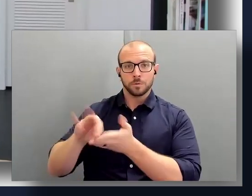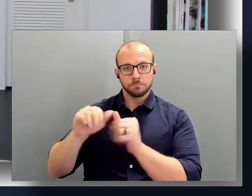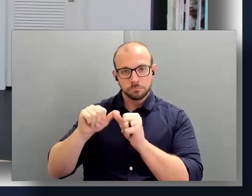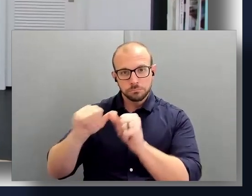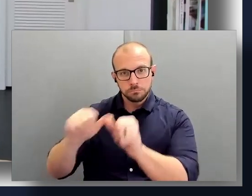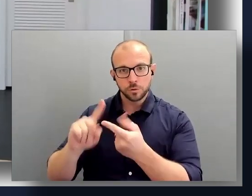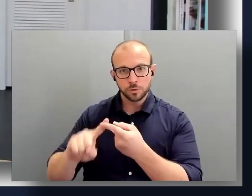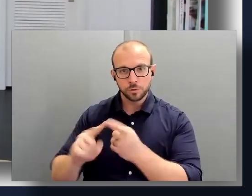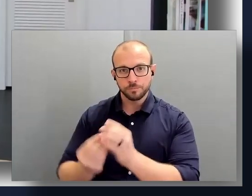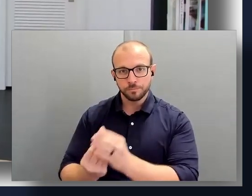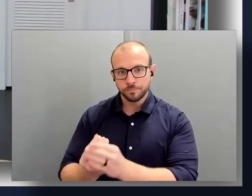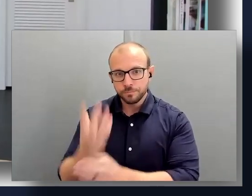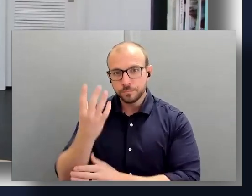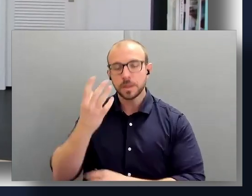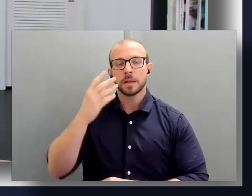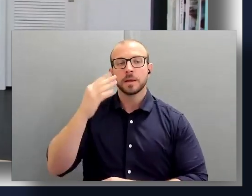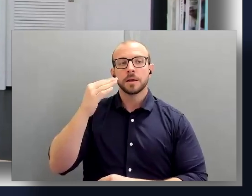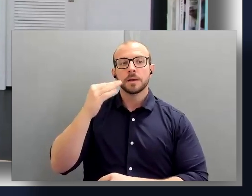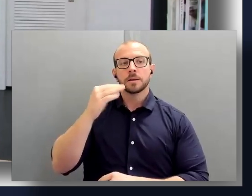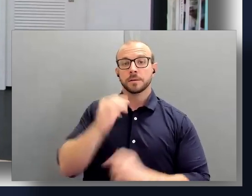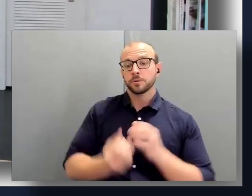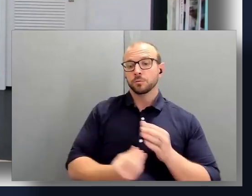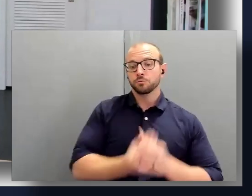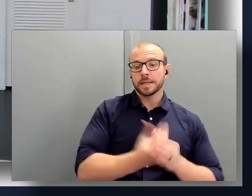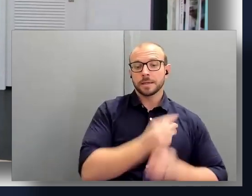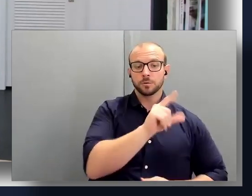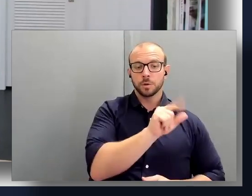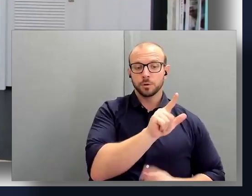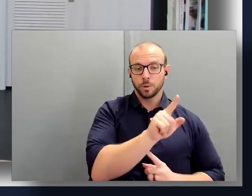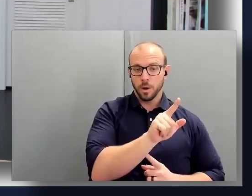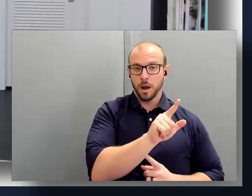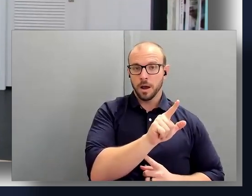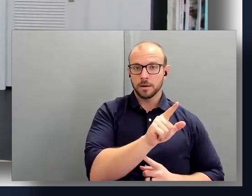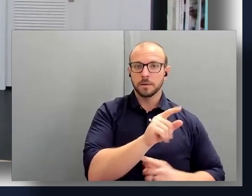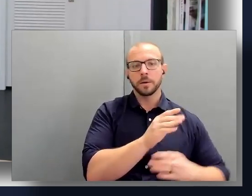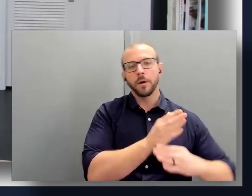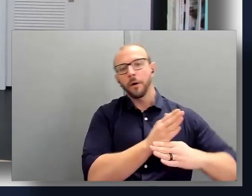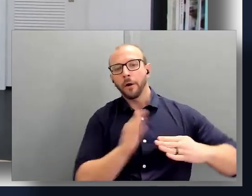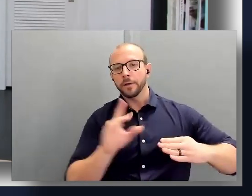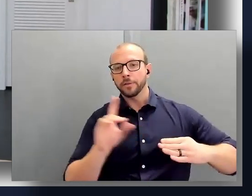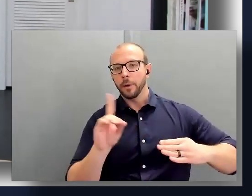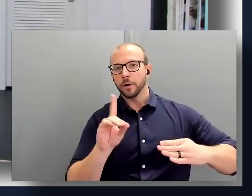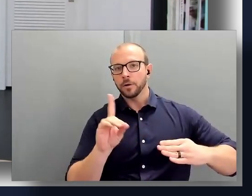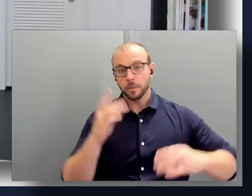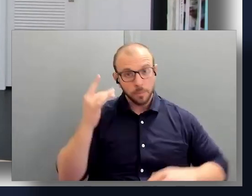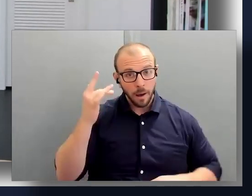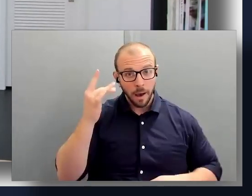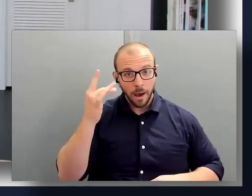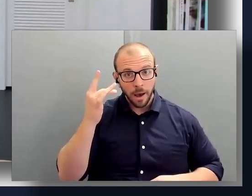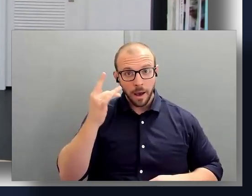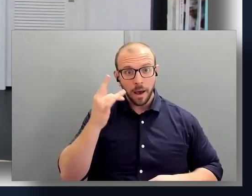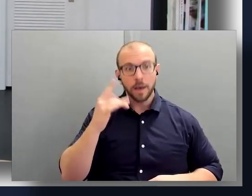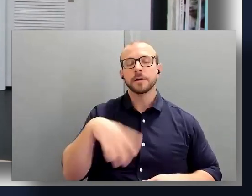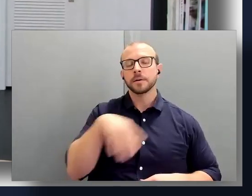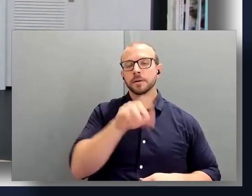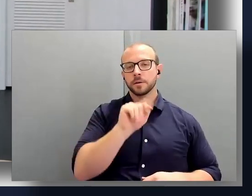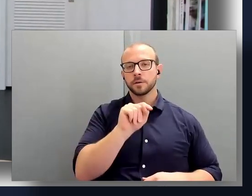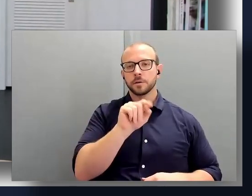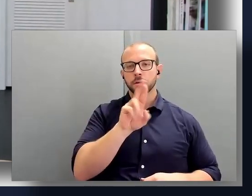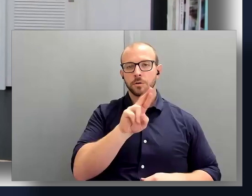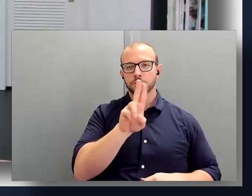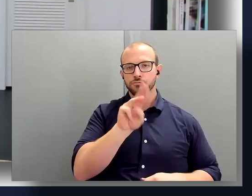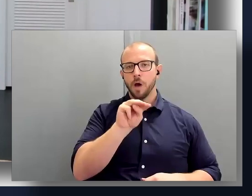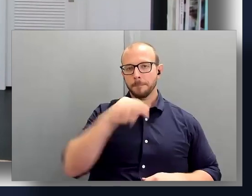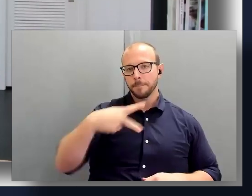score rose in the spring of 2021. That was entirely the result